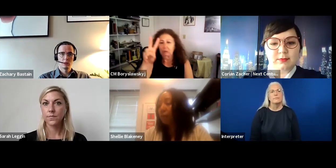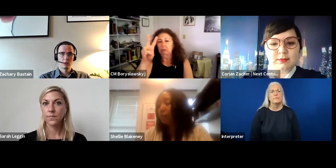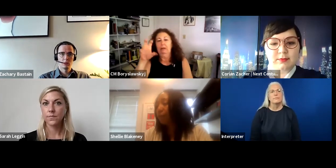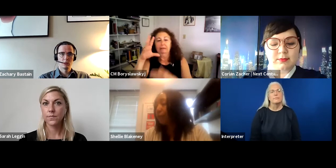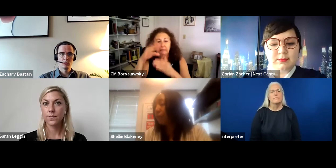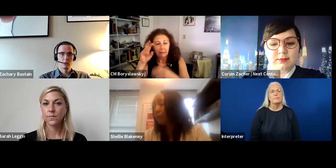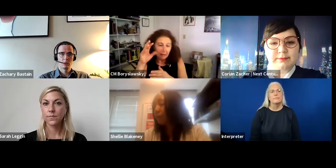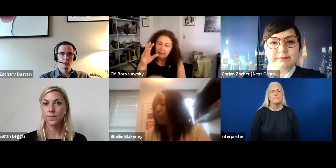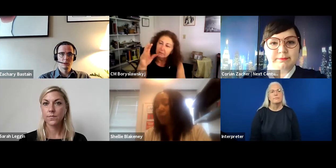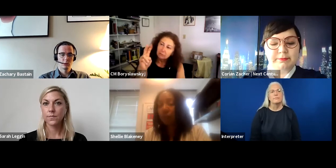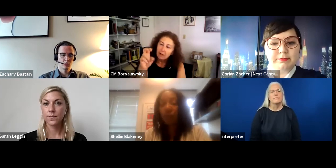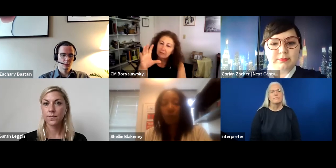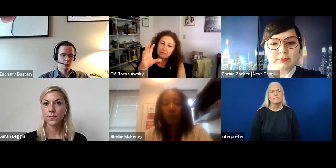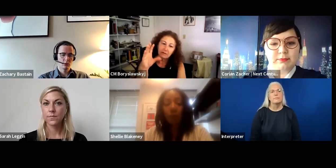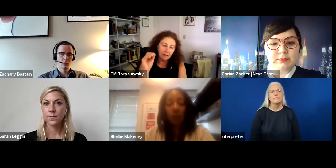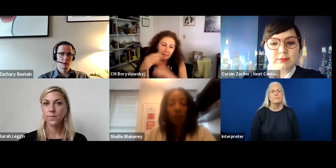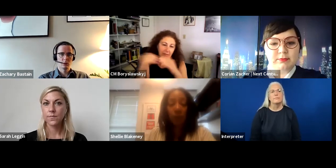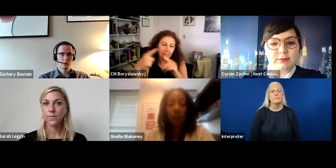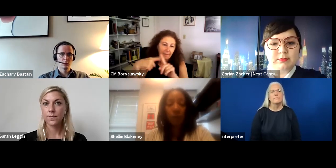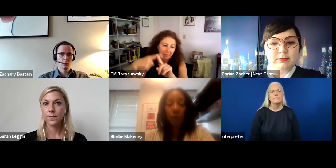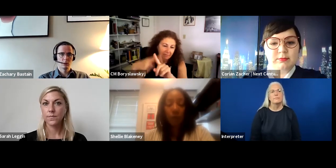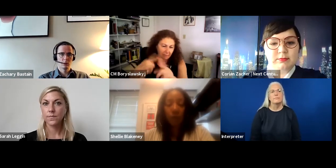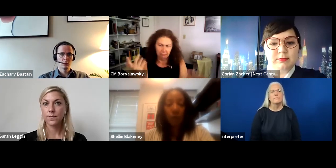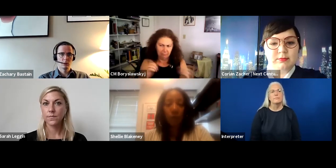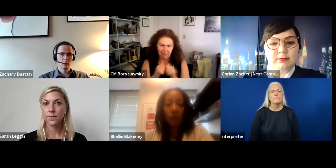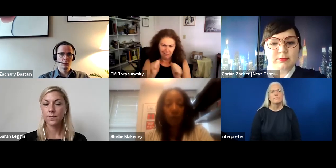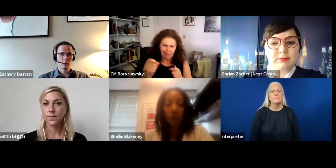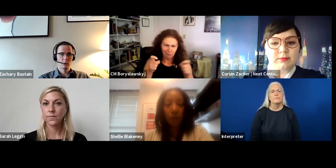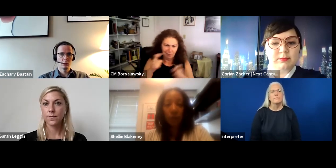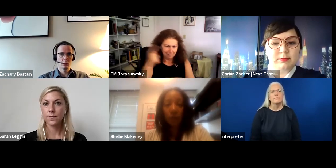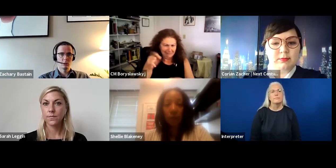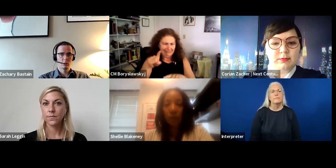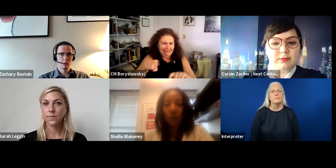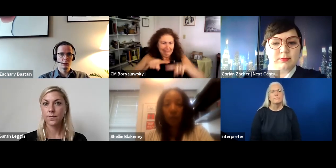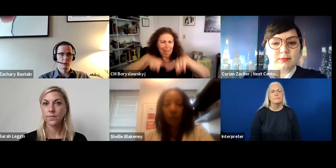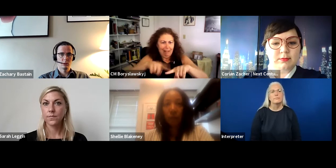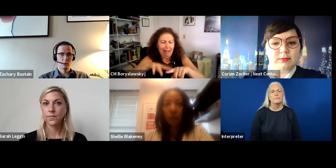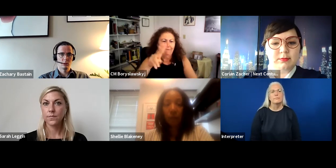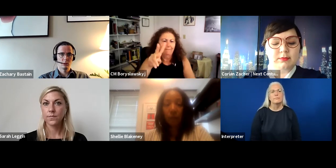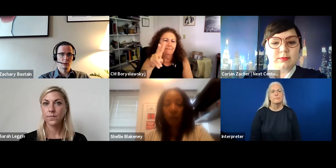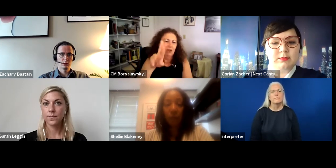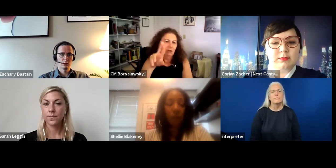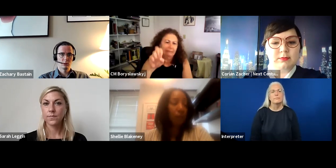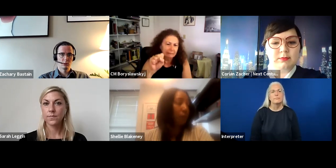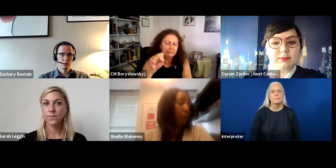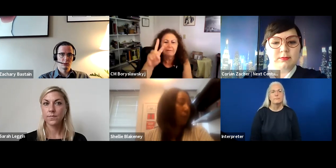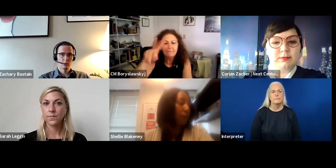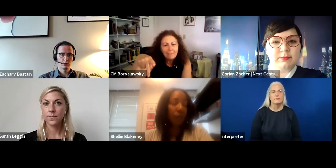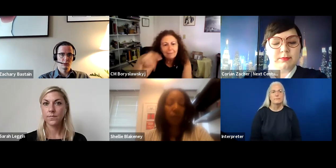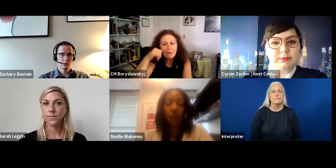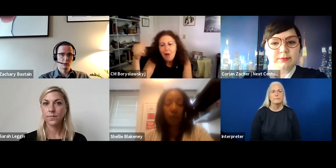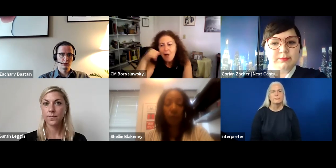internet at all. So when we're talking about, $150 or $200 per month, they can't manage